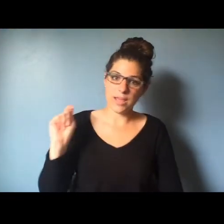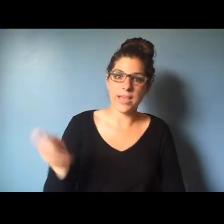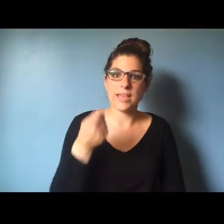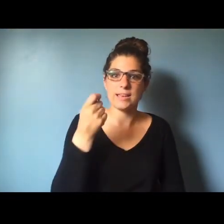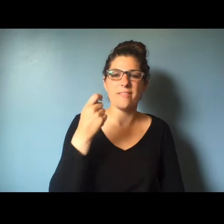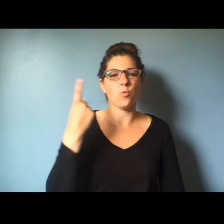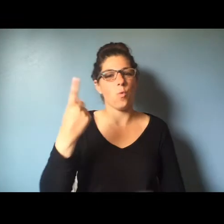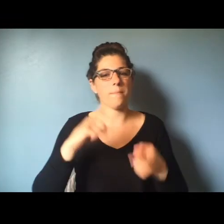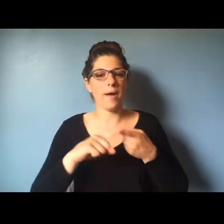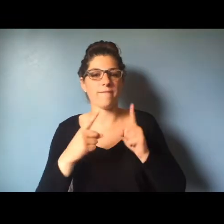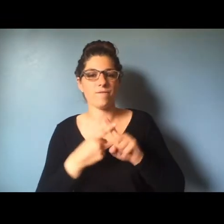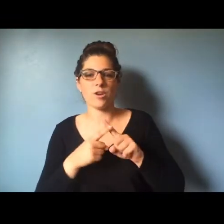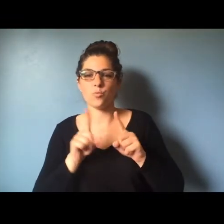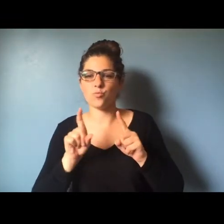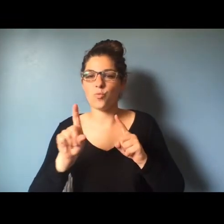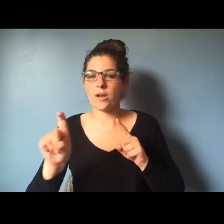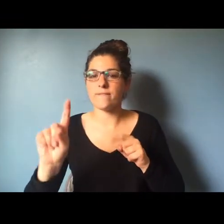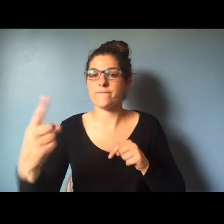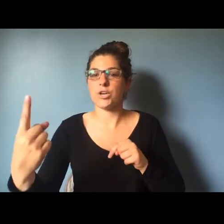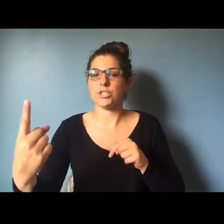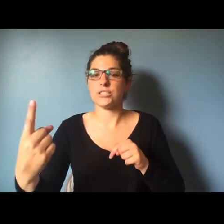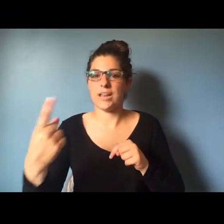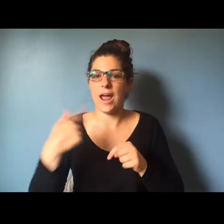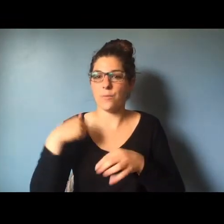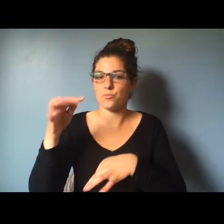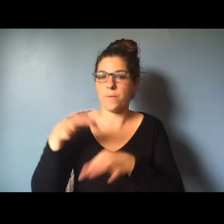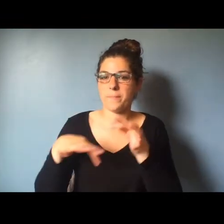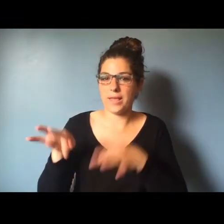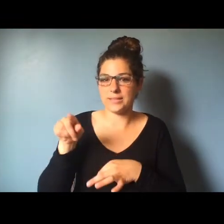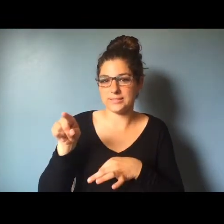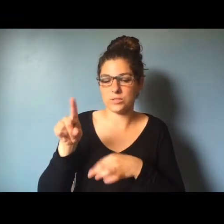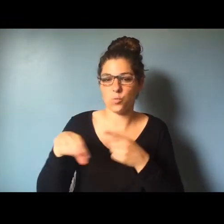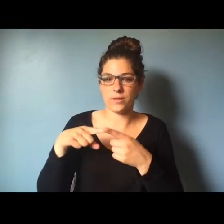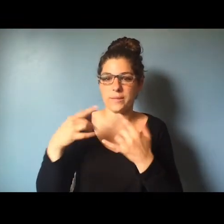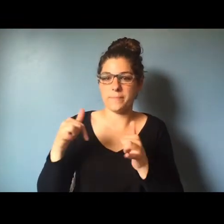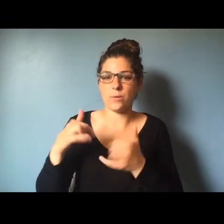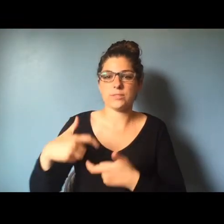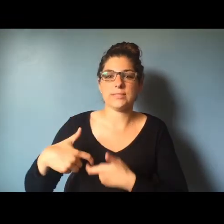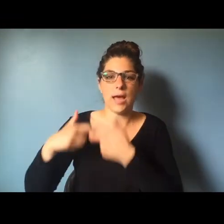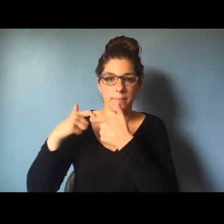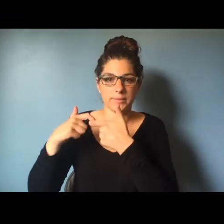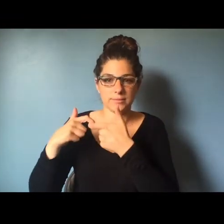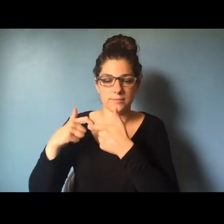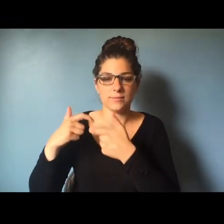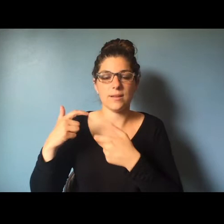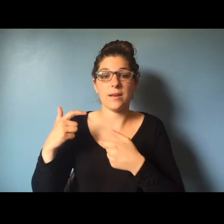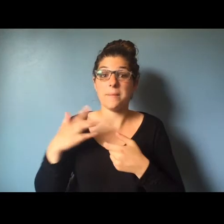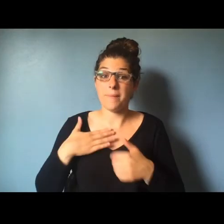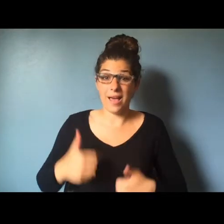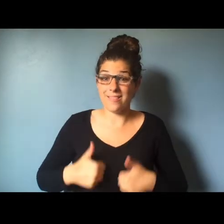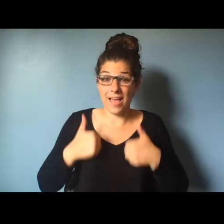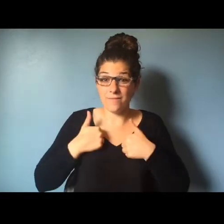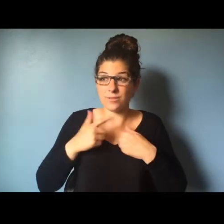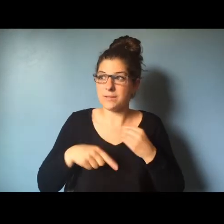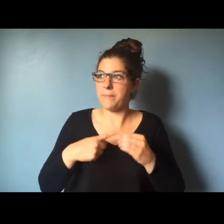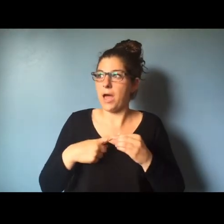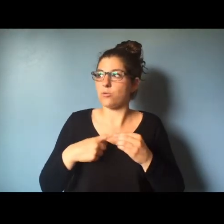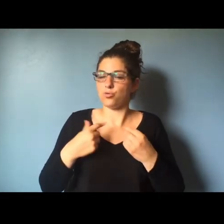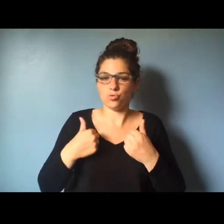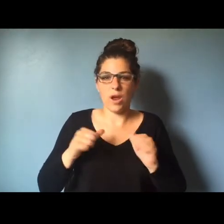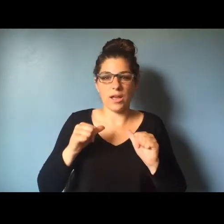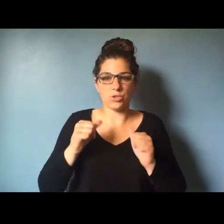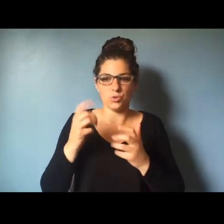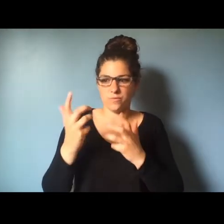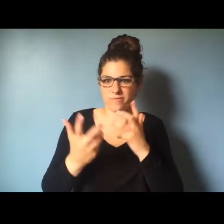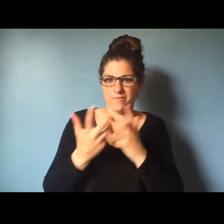my friends would run down to first. And then I would take his or her place when the play was stopped. And, you know, my life was about trying to